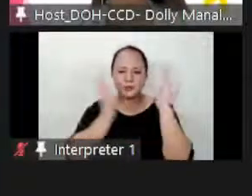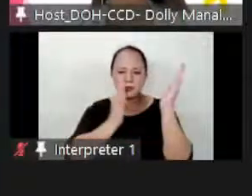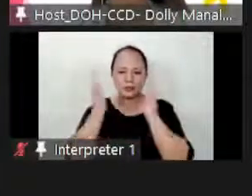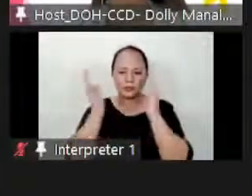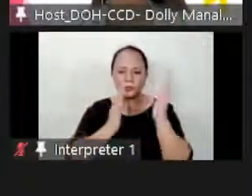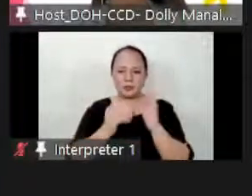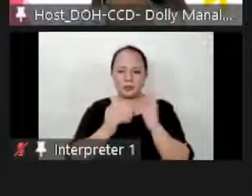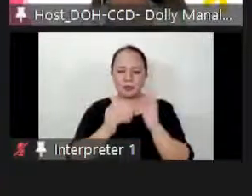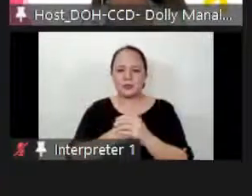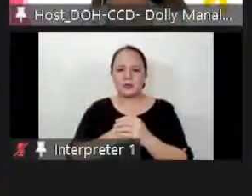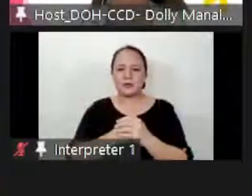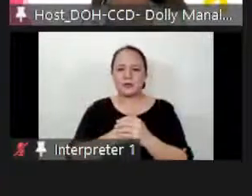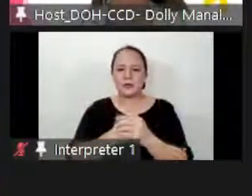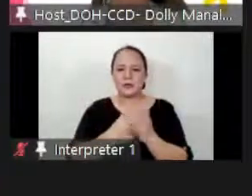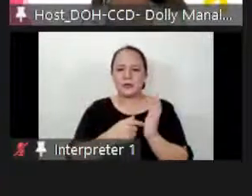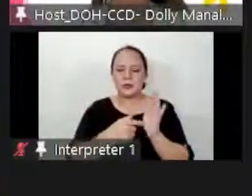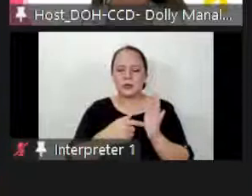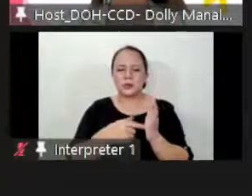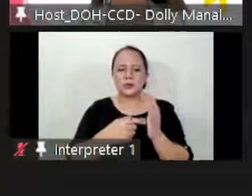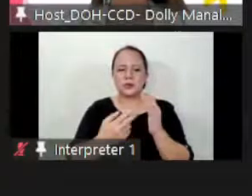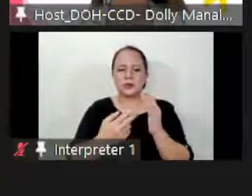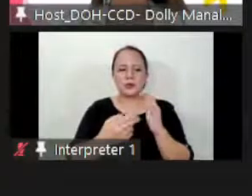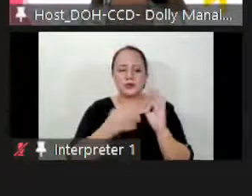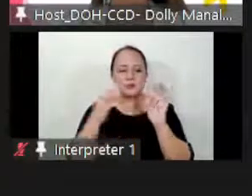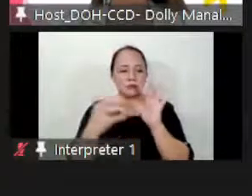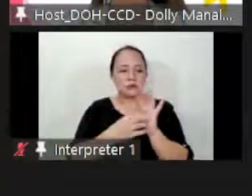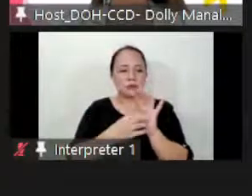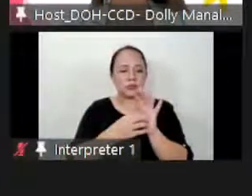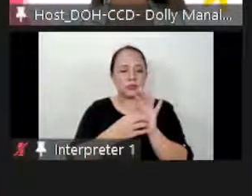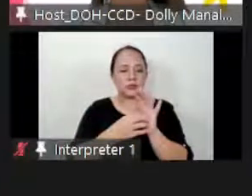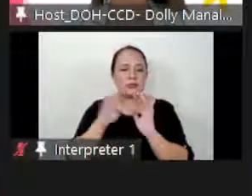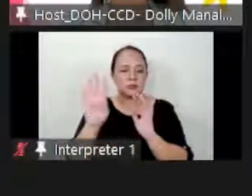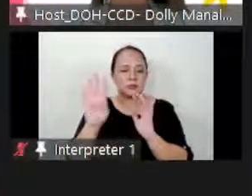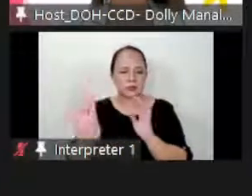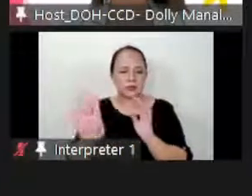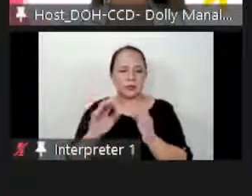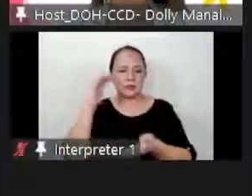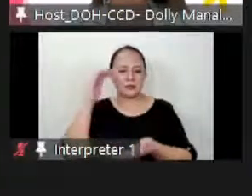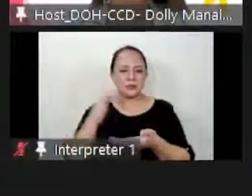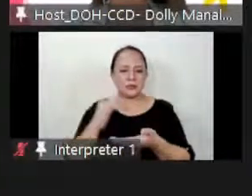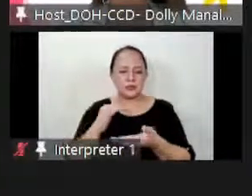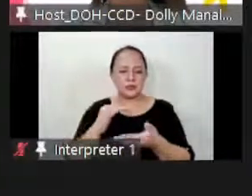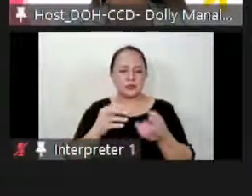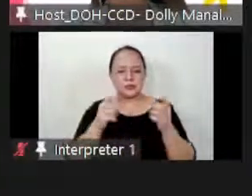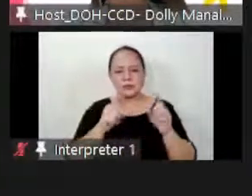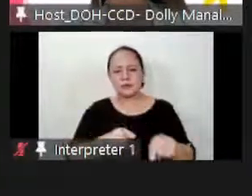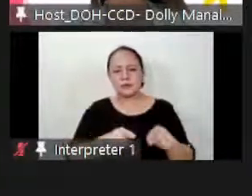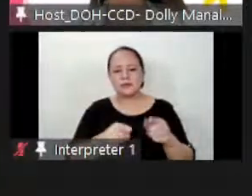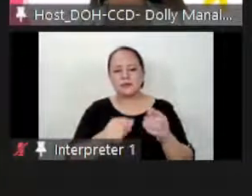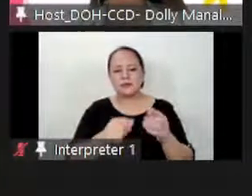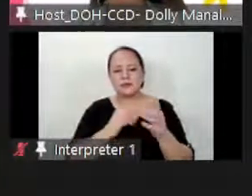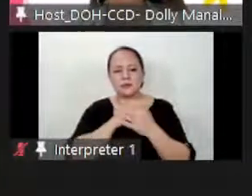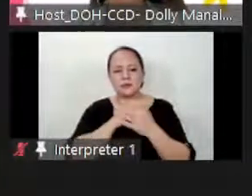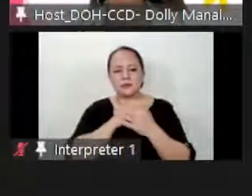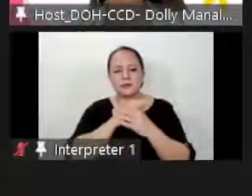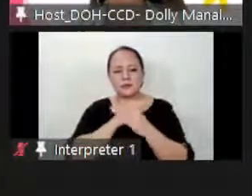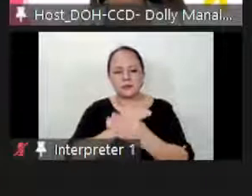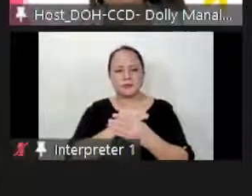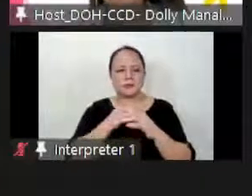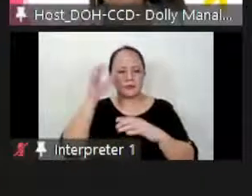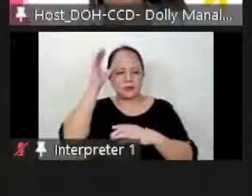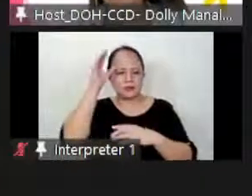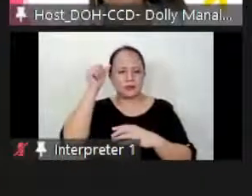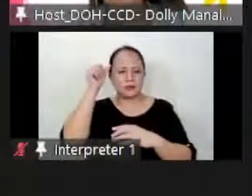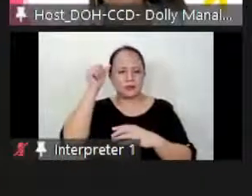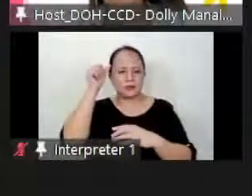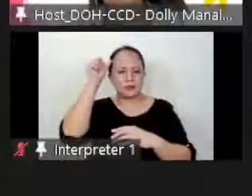stipulated under Section 4B. Lessen the incidence of preventable cancer in adults and